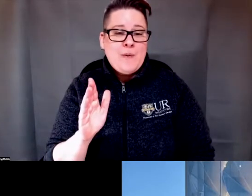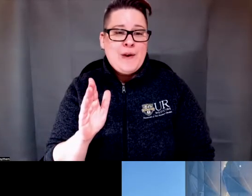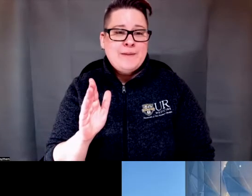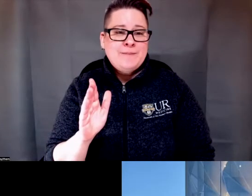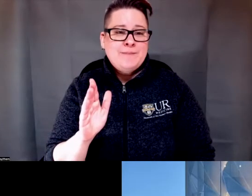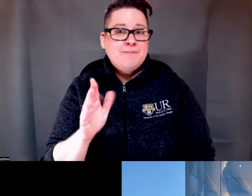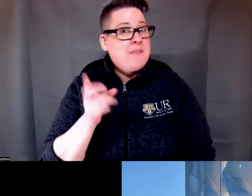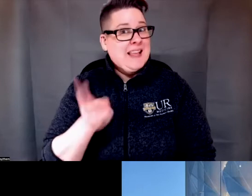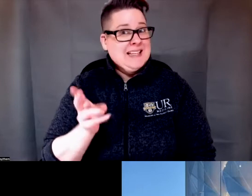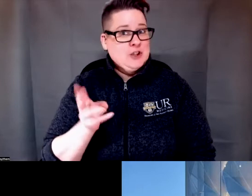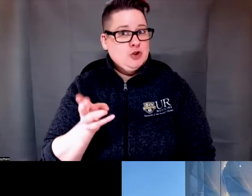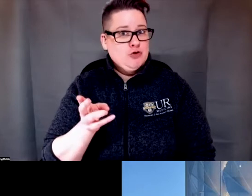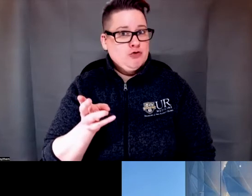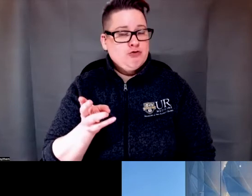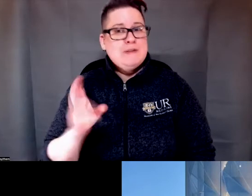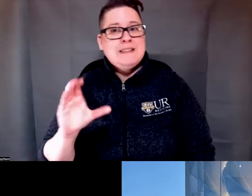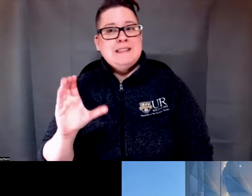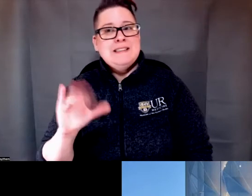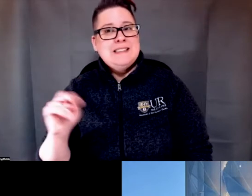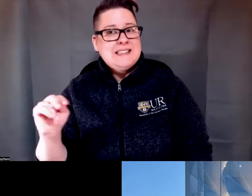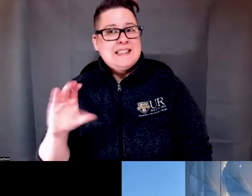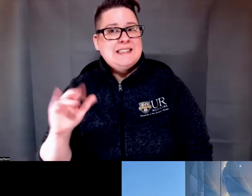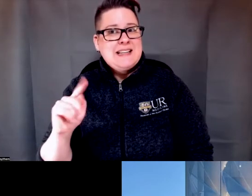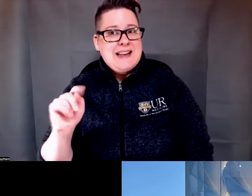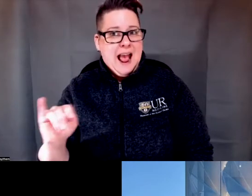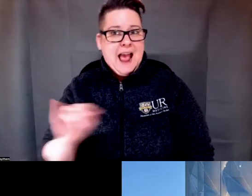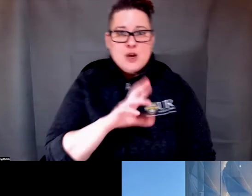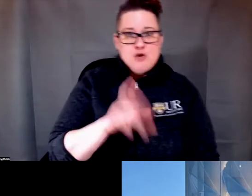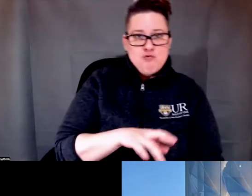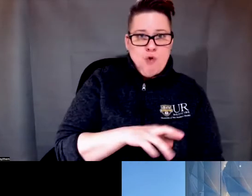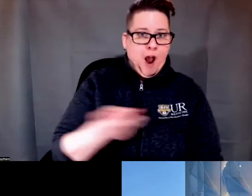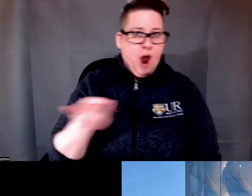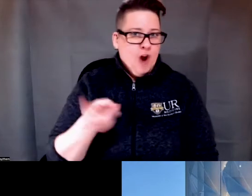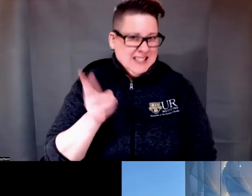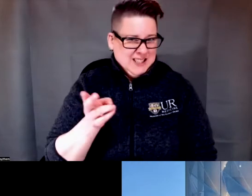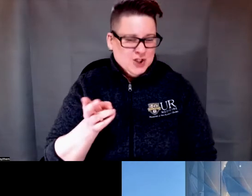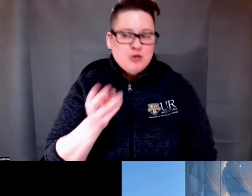the history between Cincinnati and Rochester,